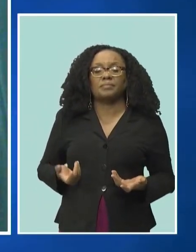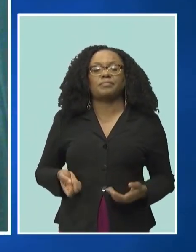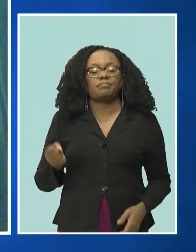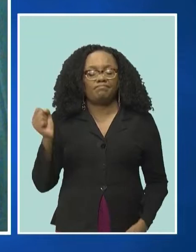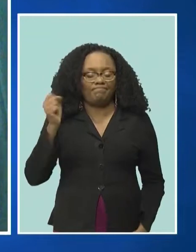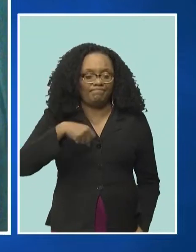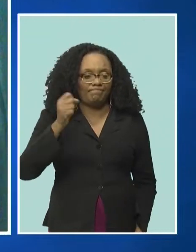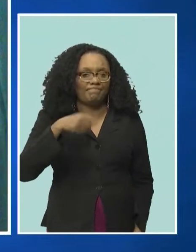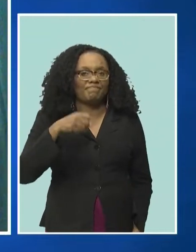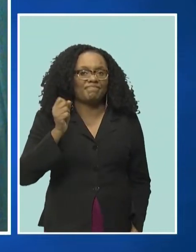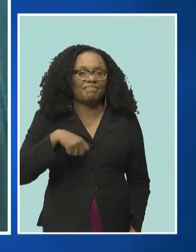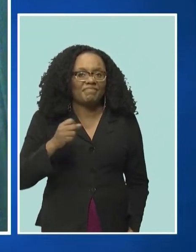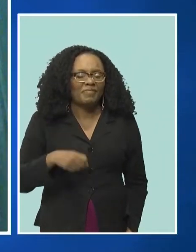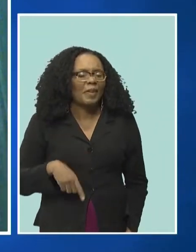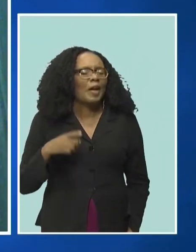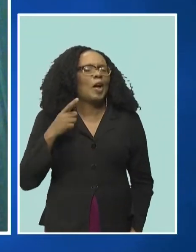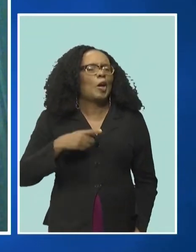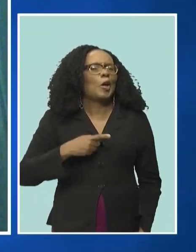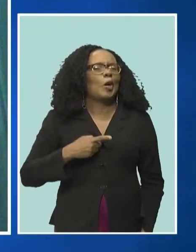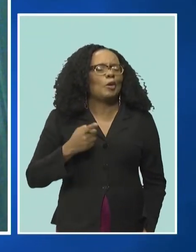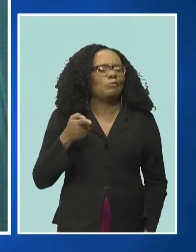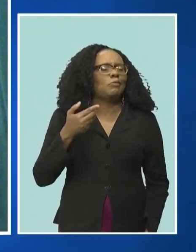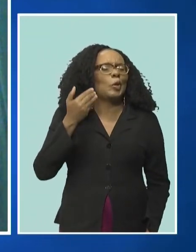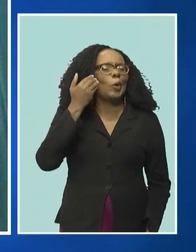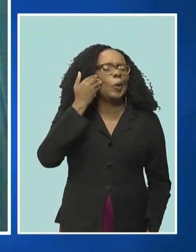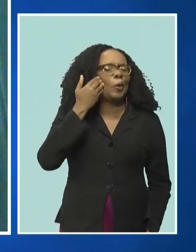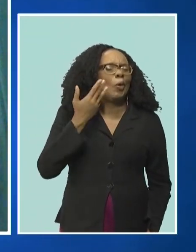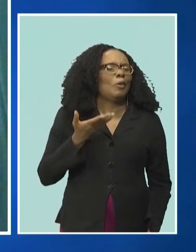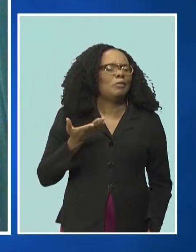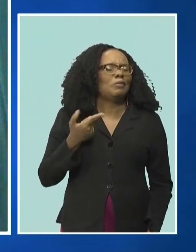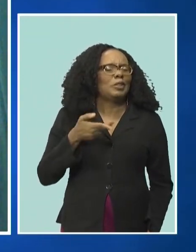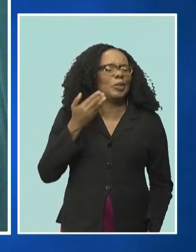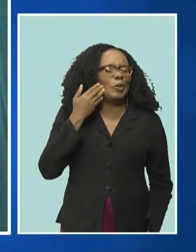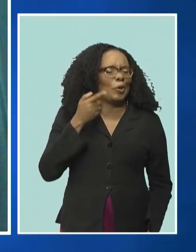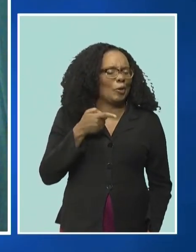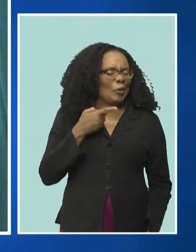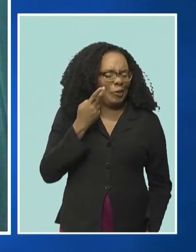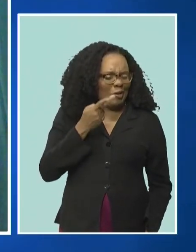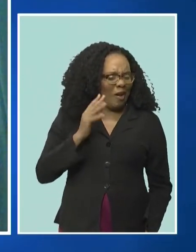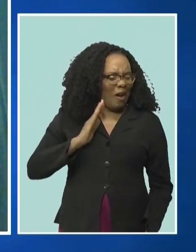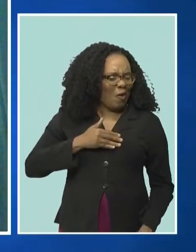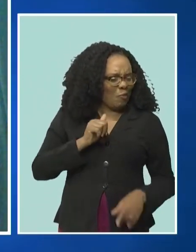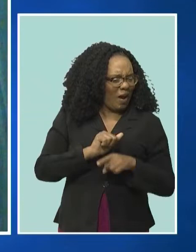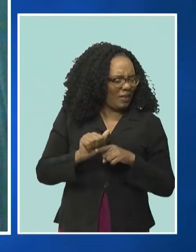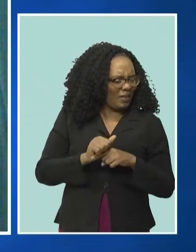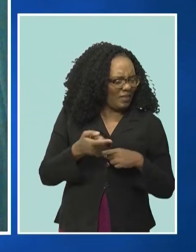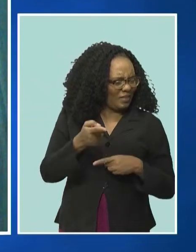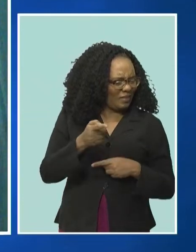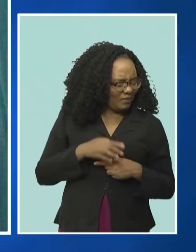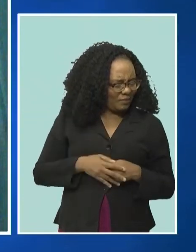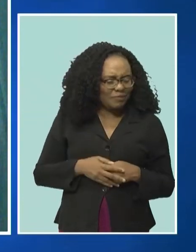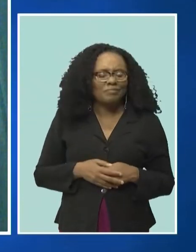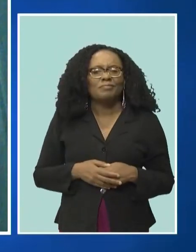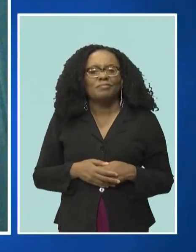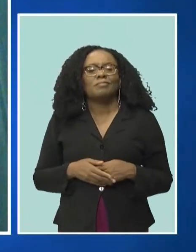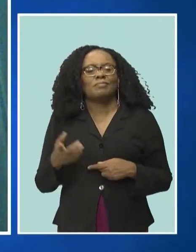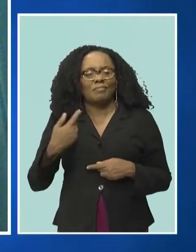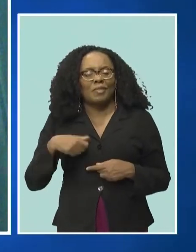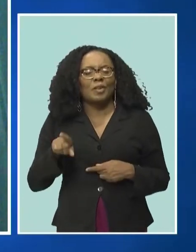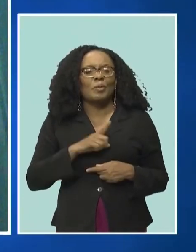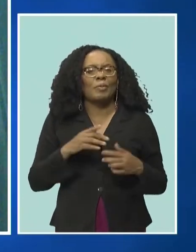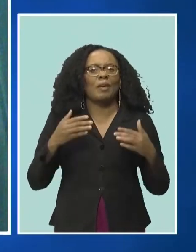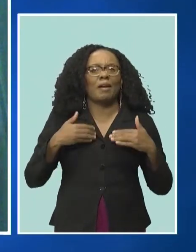Yes, you seem to be reading our being part of our rehearsals. We've integrated as part of our chamber